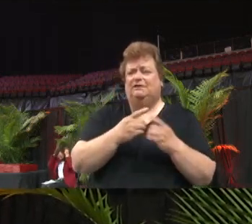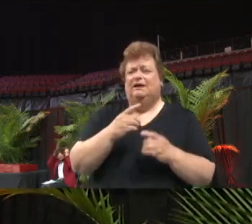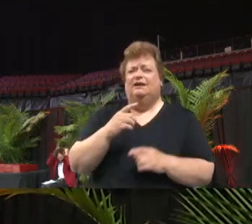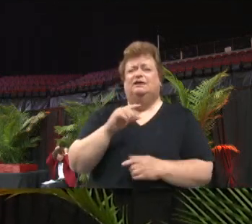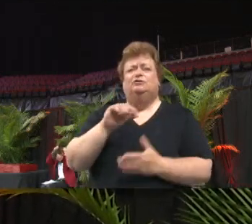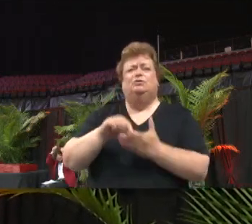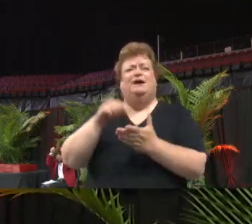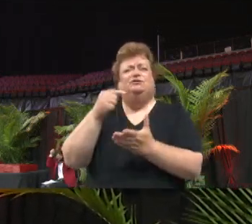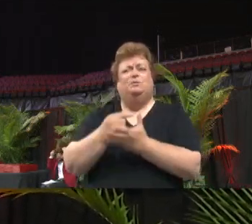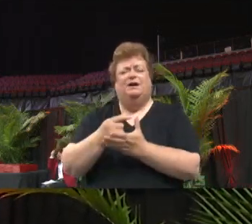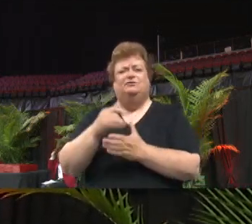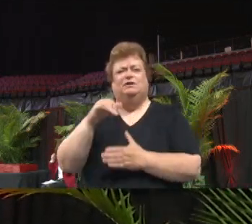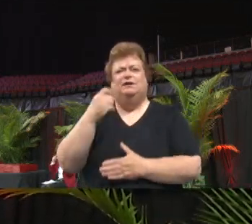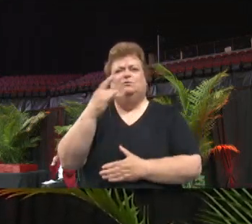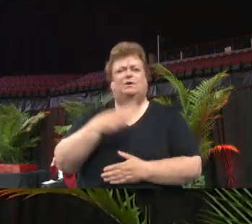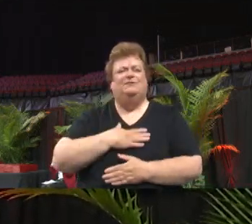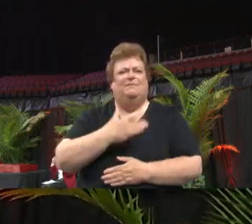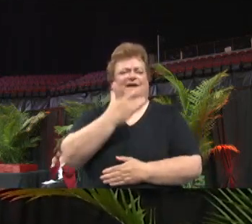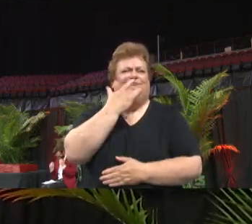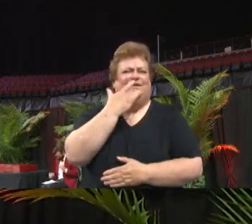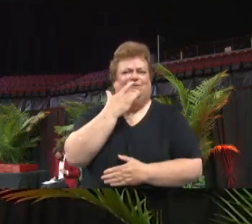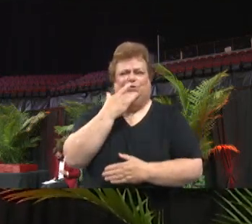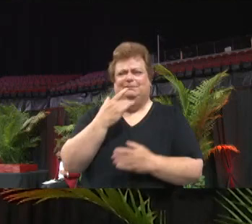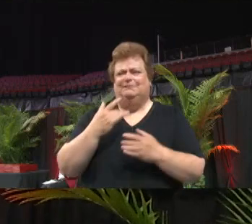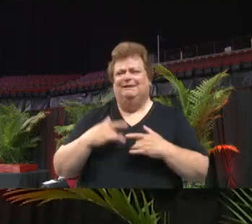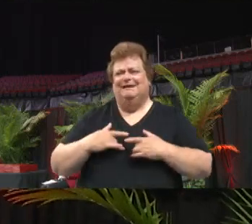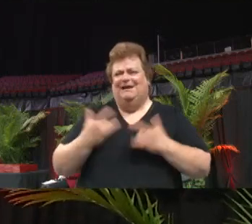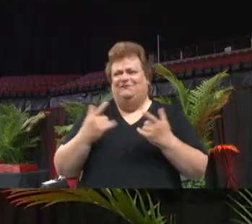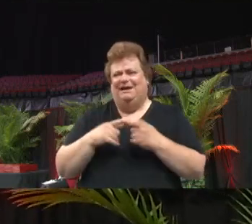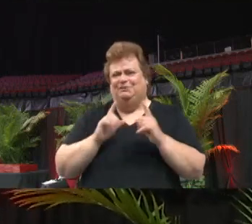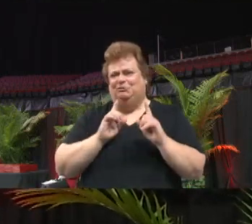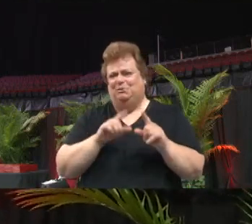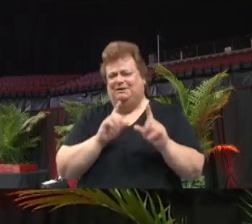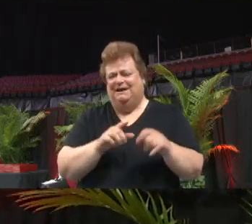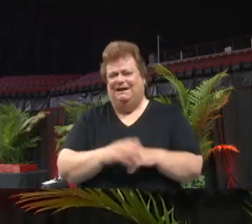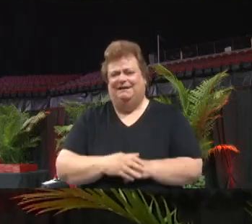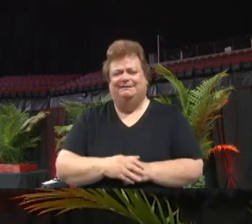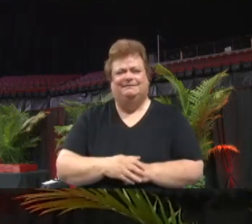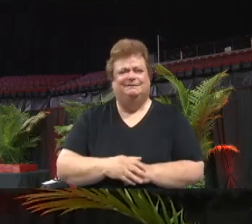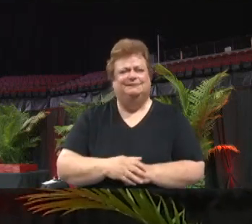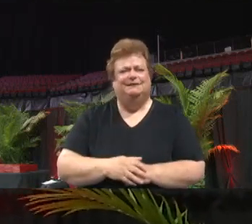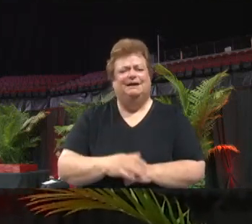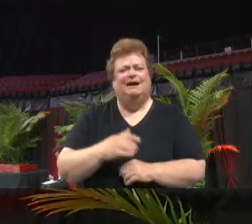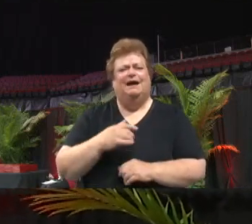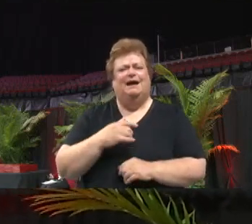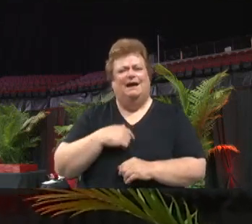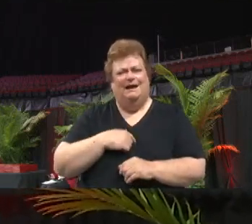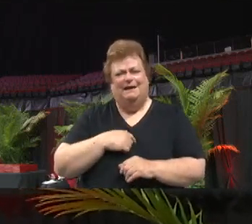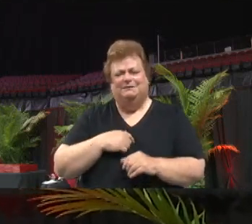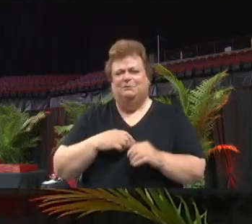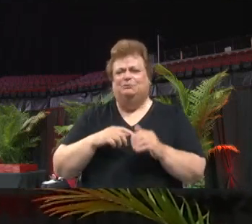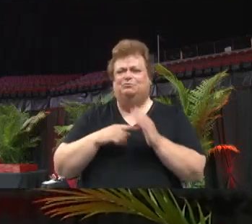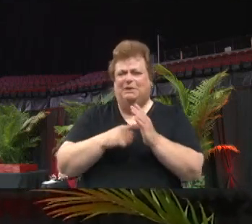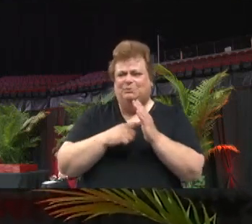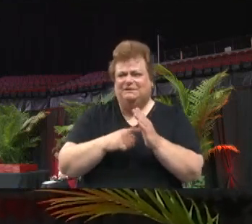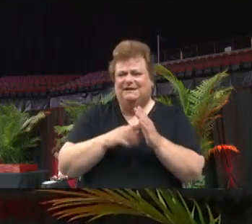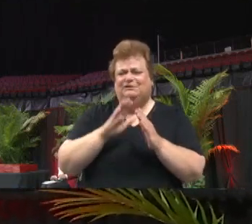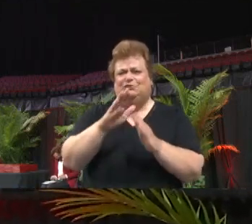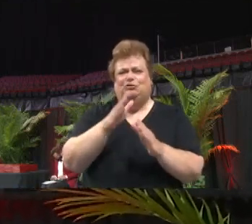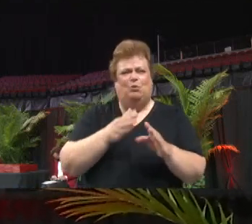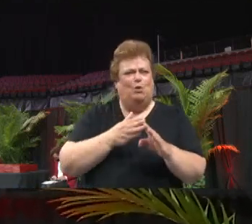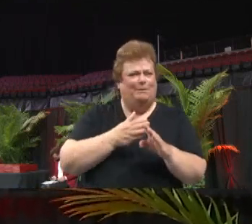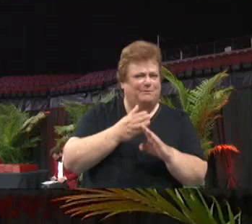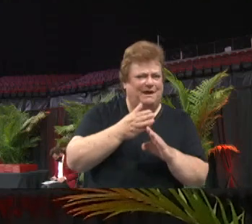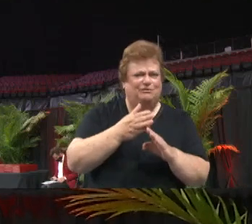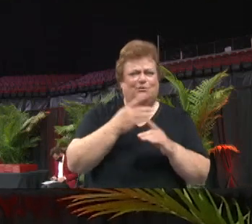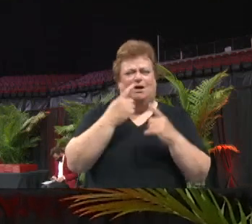graduation is one of my favorite events to attend. This is a milestone that represents a major accomplishment today and the